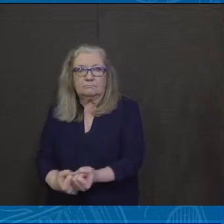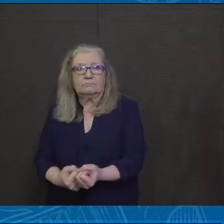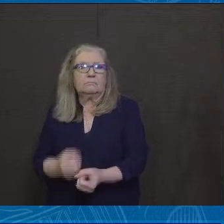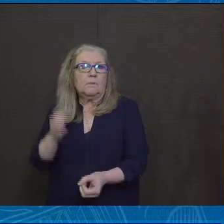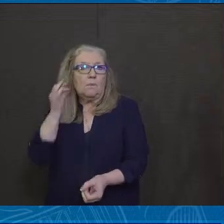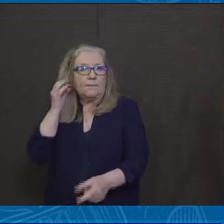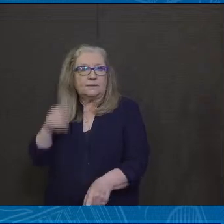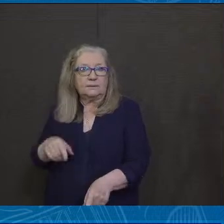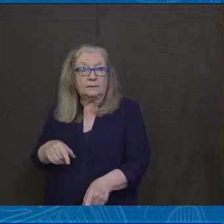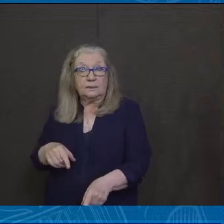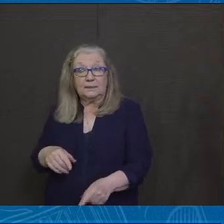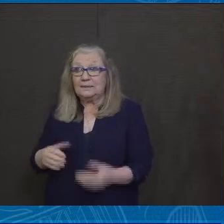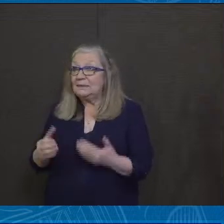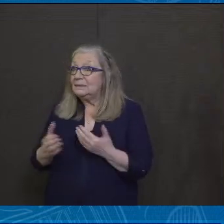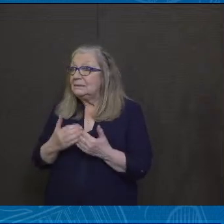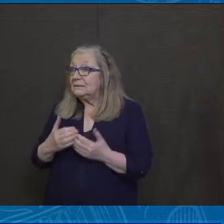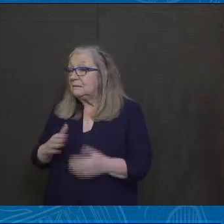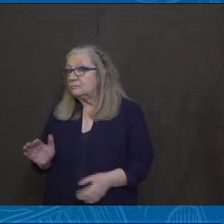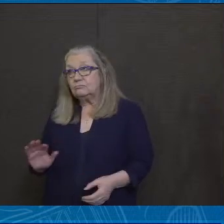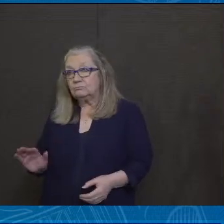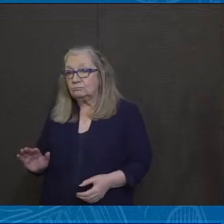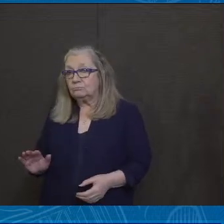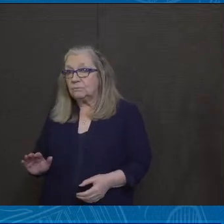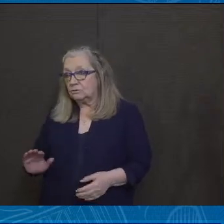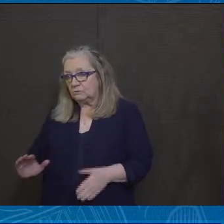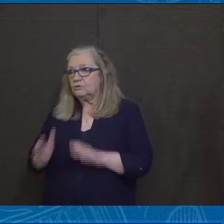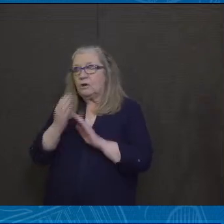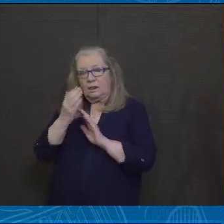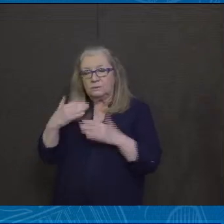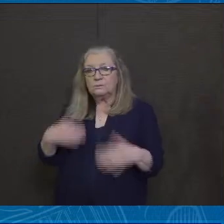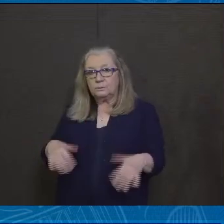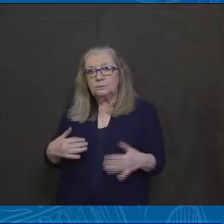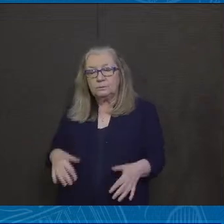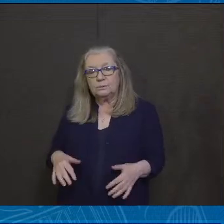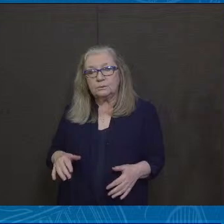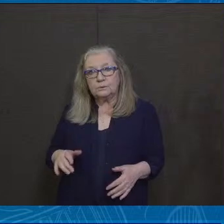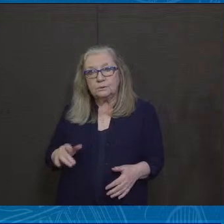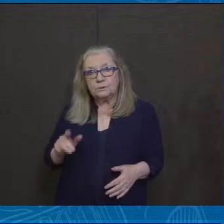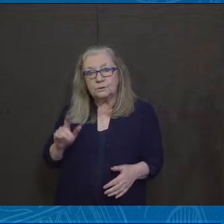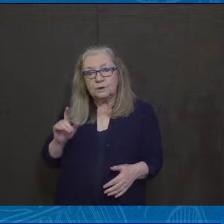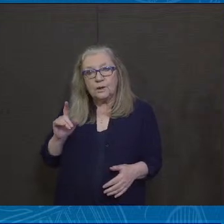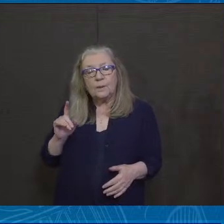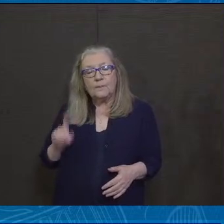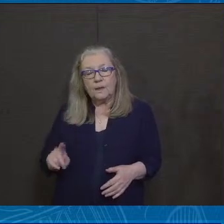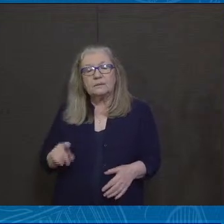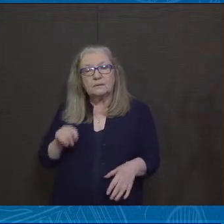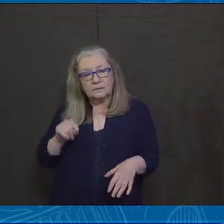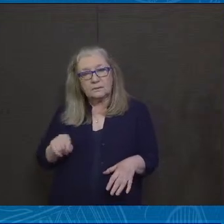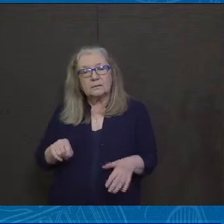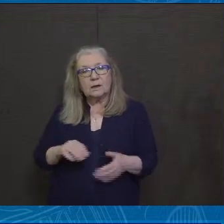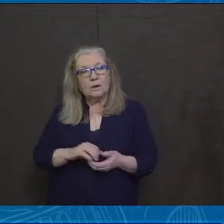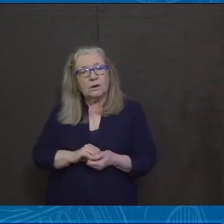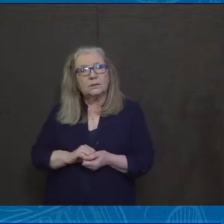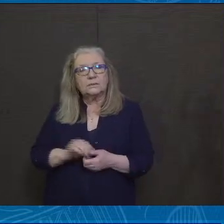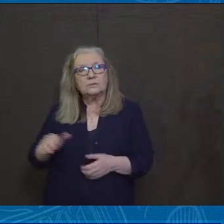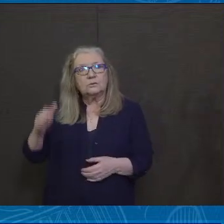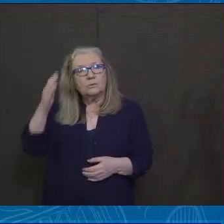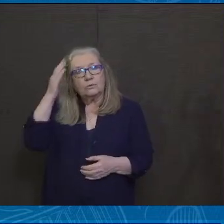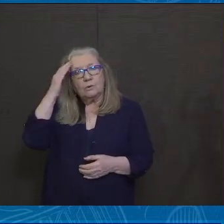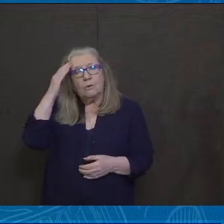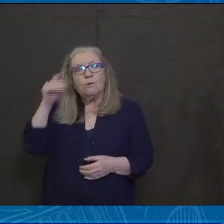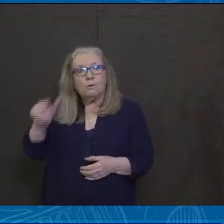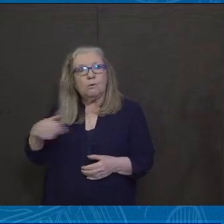challenging space. But given that the organization has the trust that community